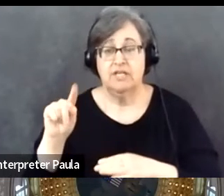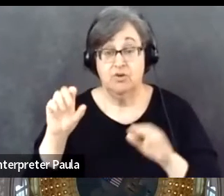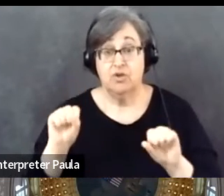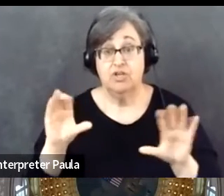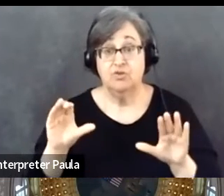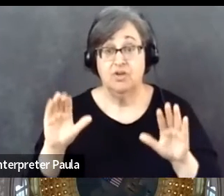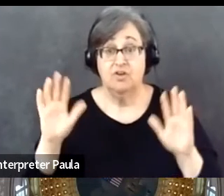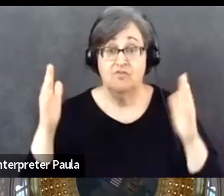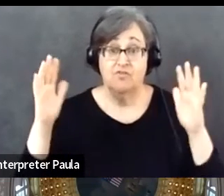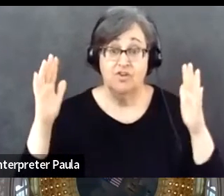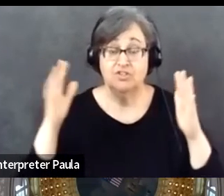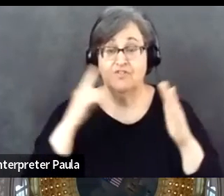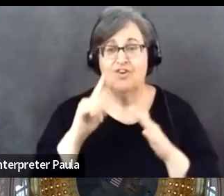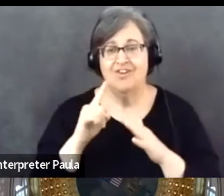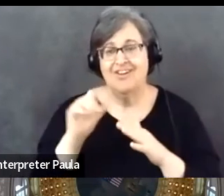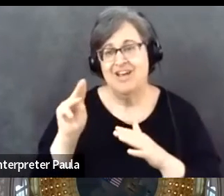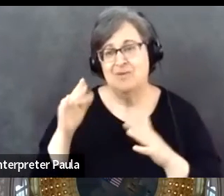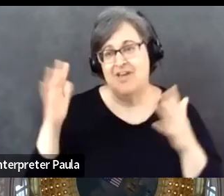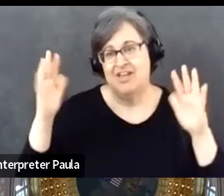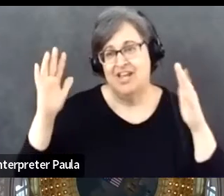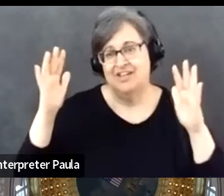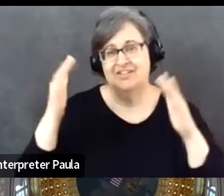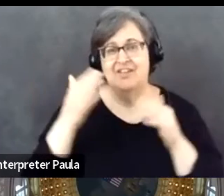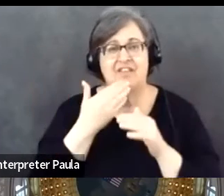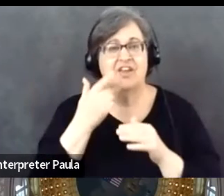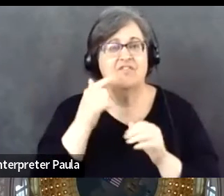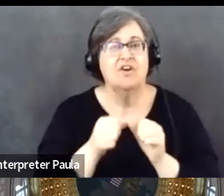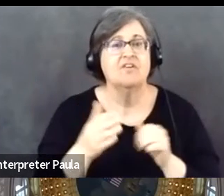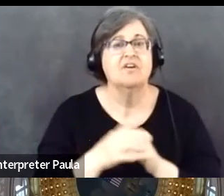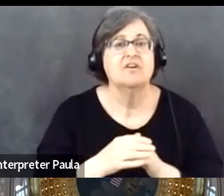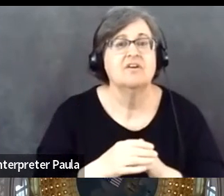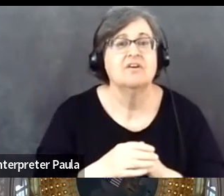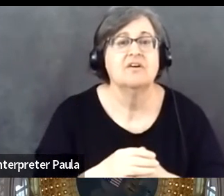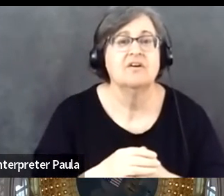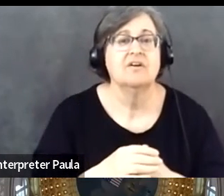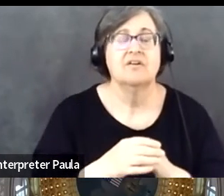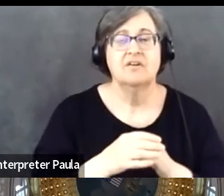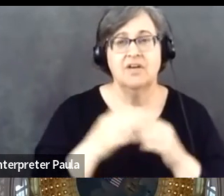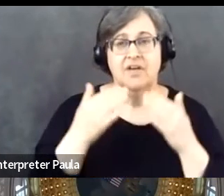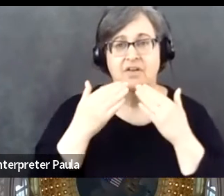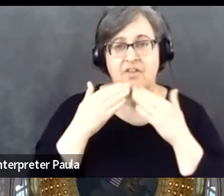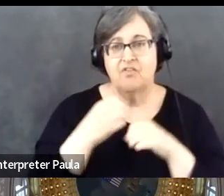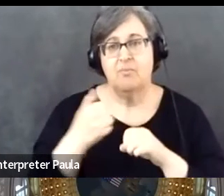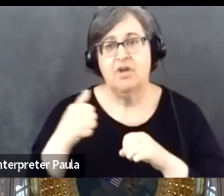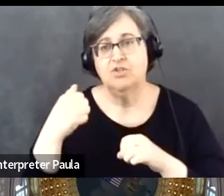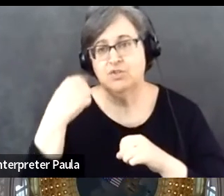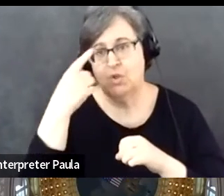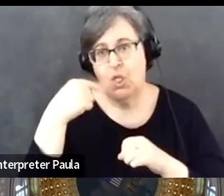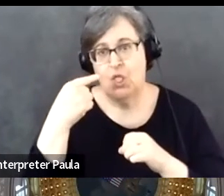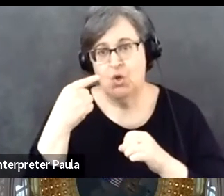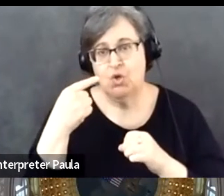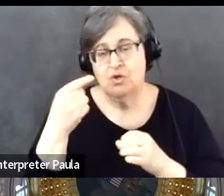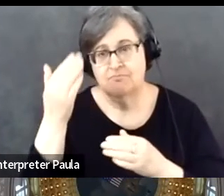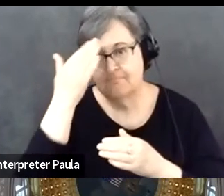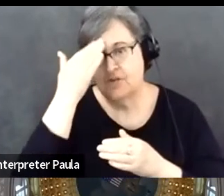virtual celebration for Amy. Thank you, Amy, for all that you do and make us look informed and keep us informed. So thank you.